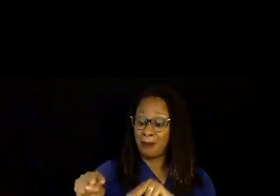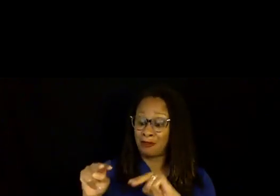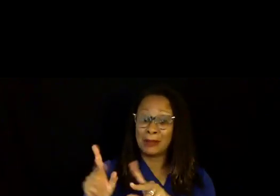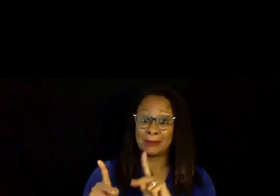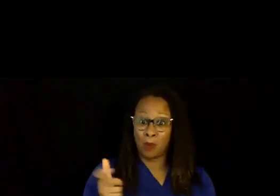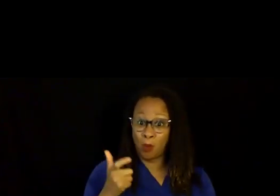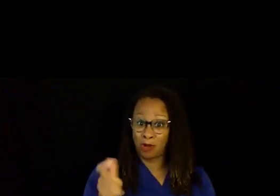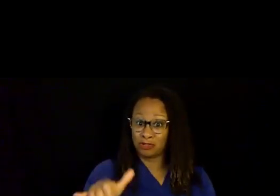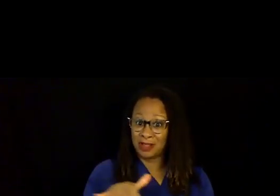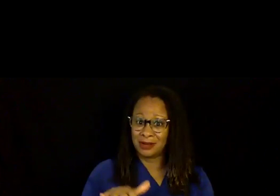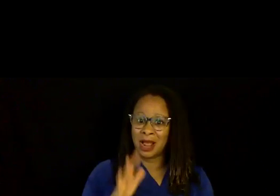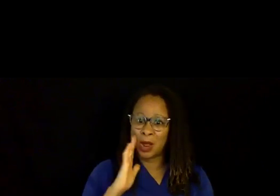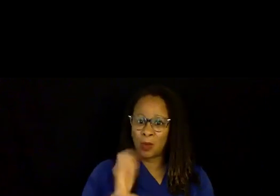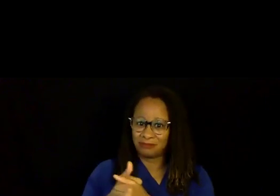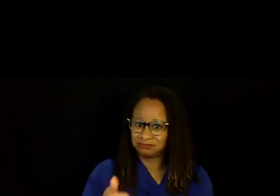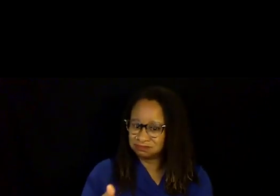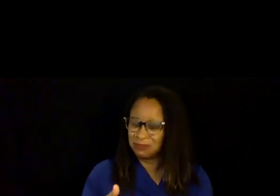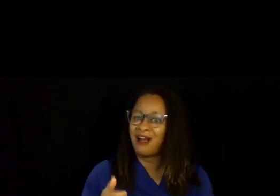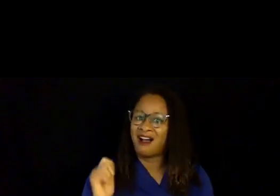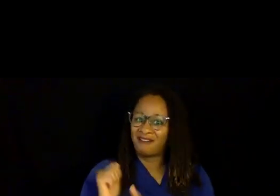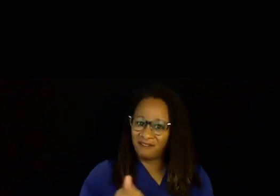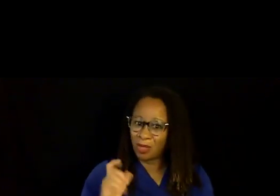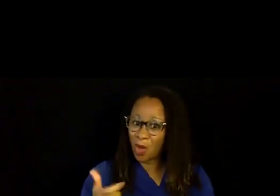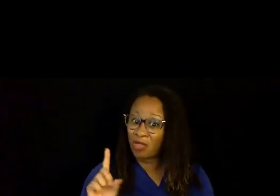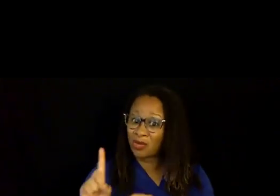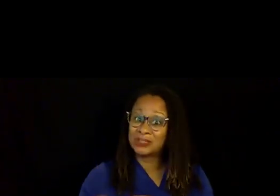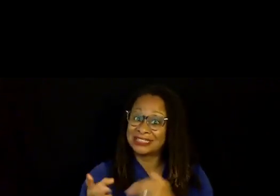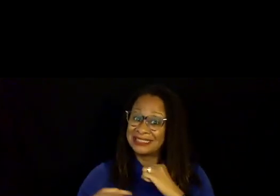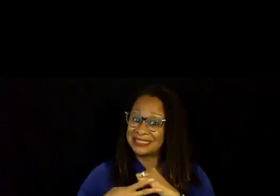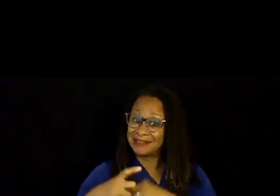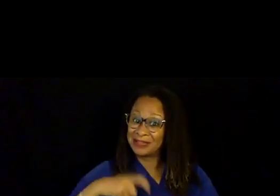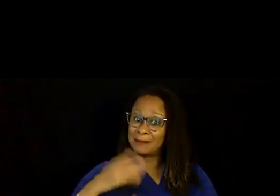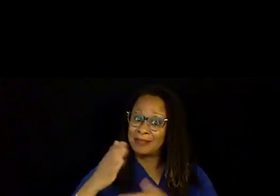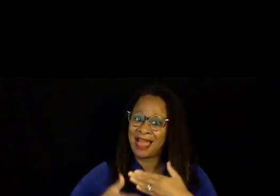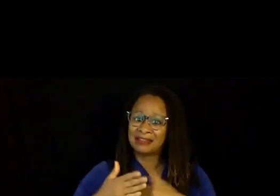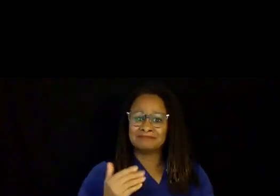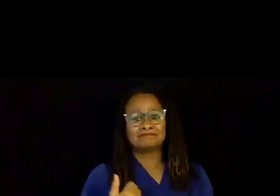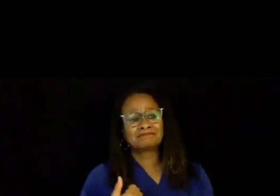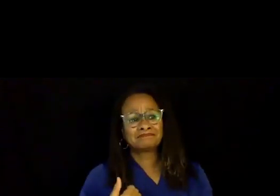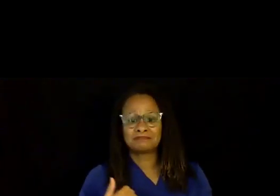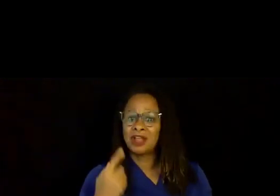moderators, who will be tracking and following all the questions and will save time at the end for our